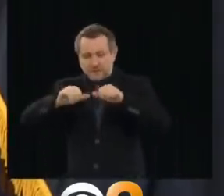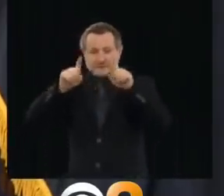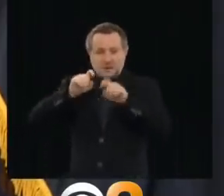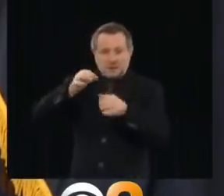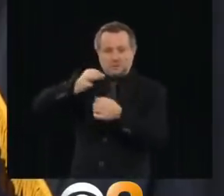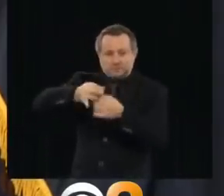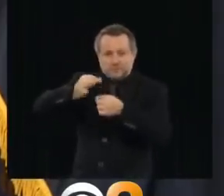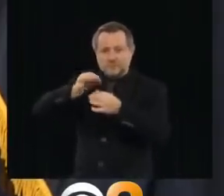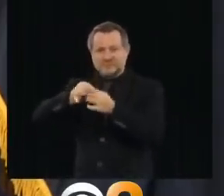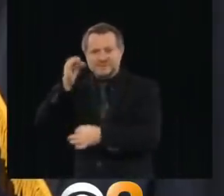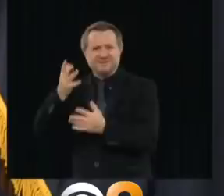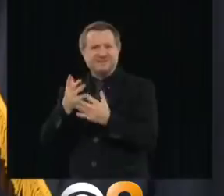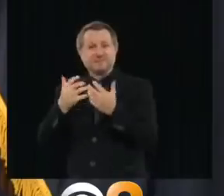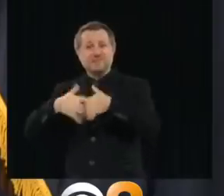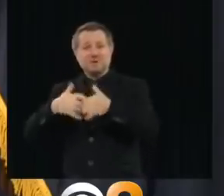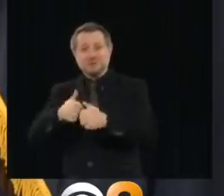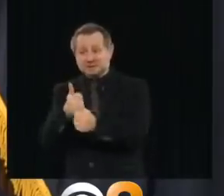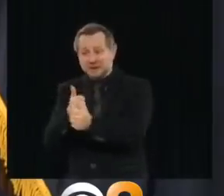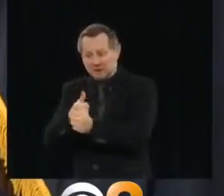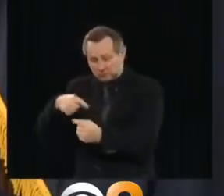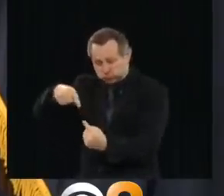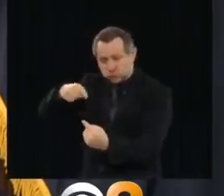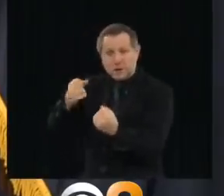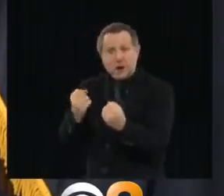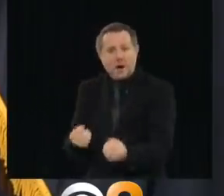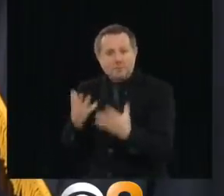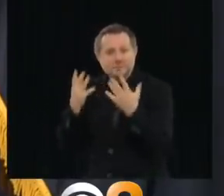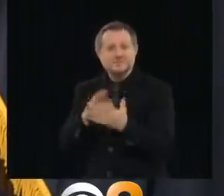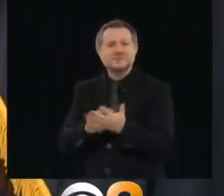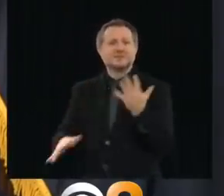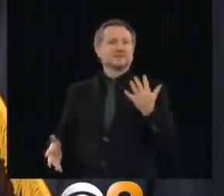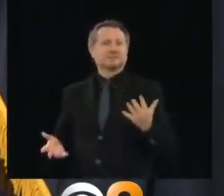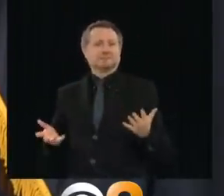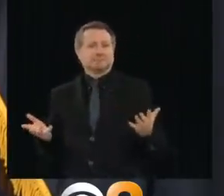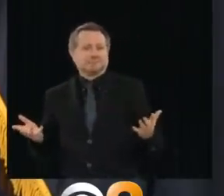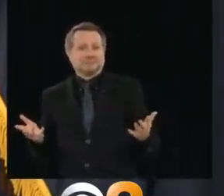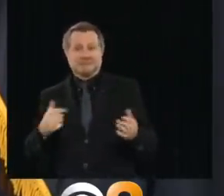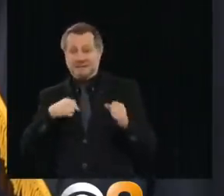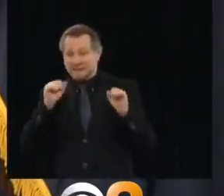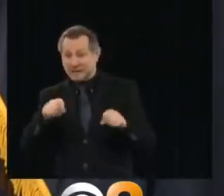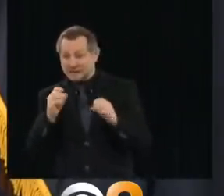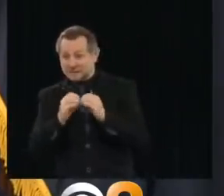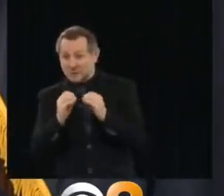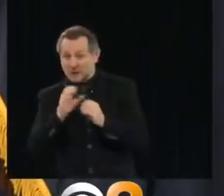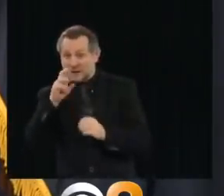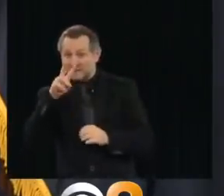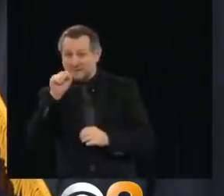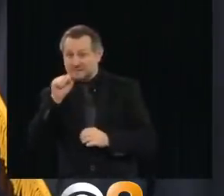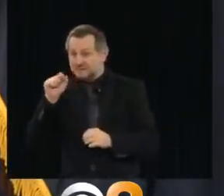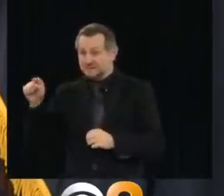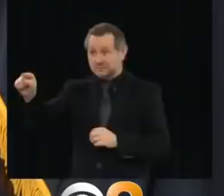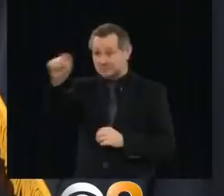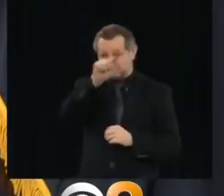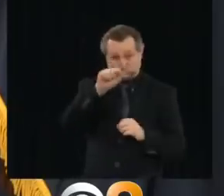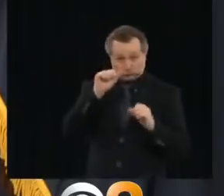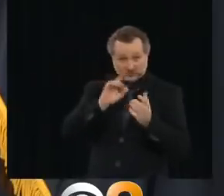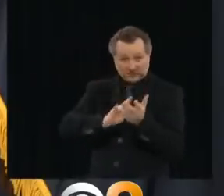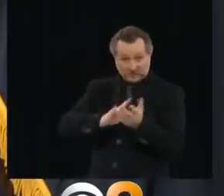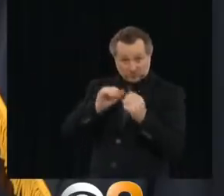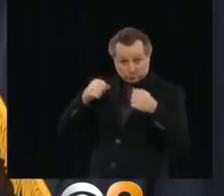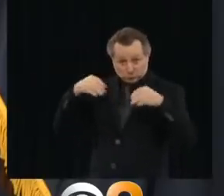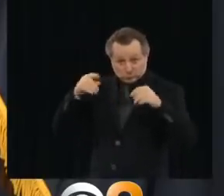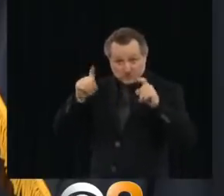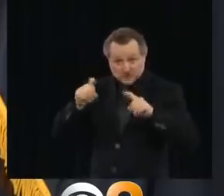many machines can we get? How many more labs can we get? How many more CVS can we get? How many more Rite Aids can we get? How many more